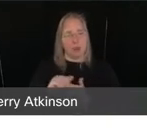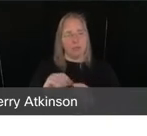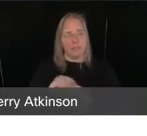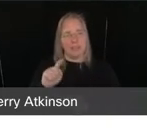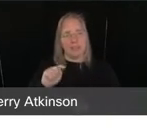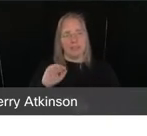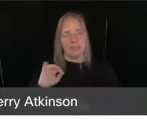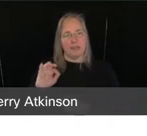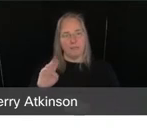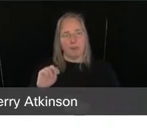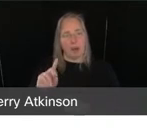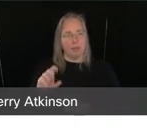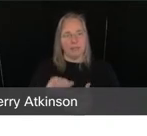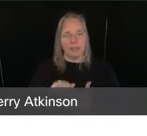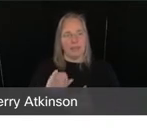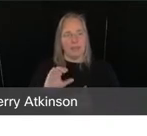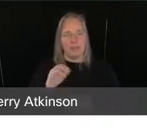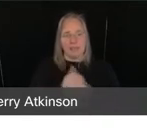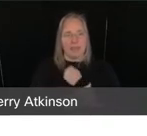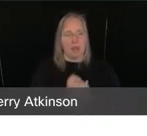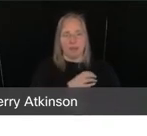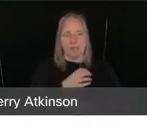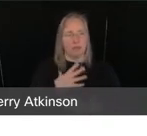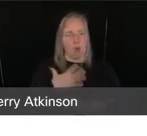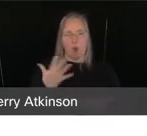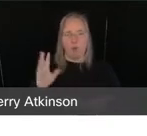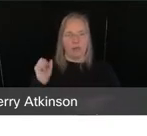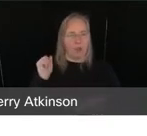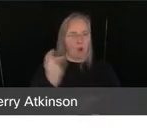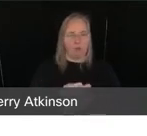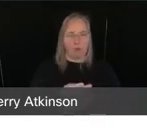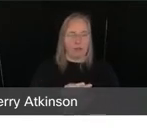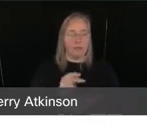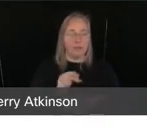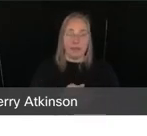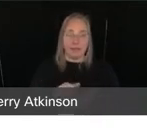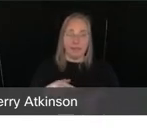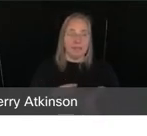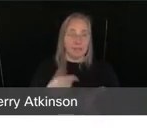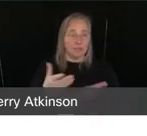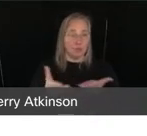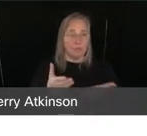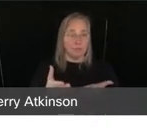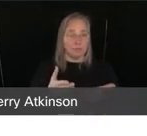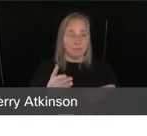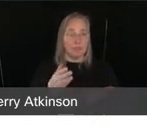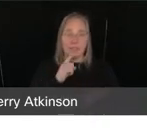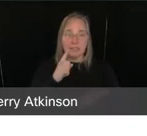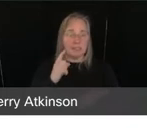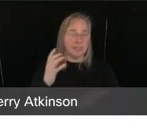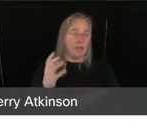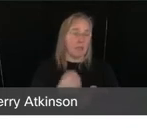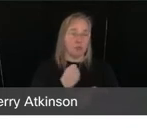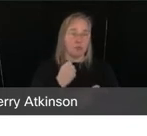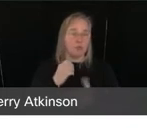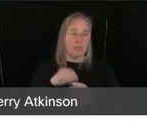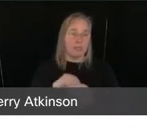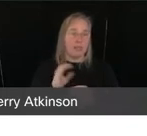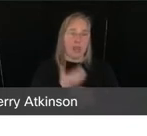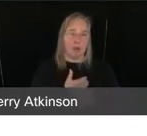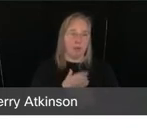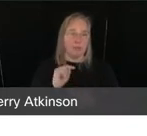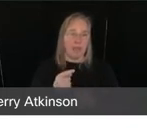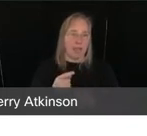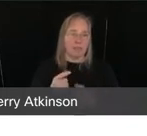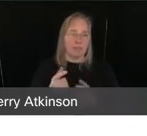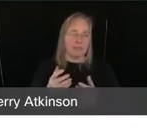county council has already authorized. And which the debt service is captured in our tax increment